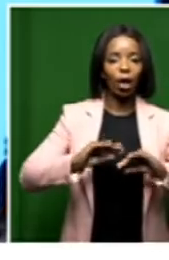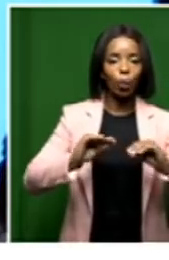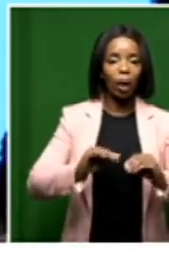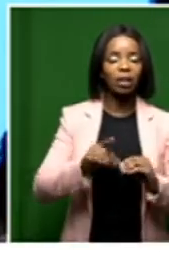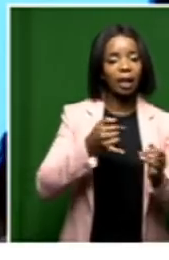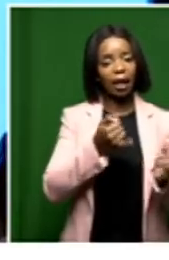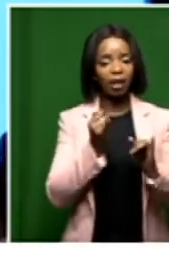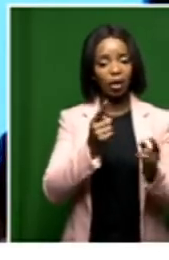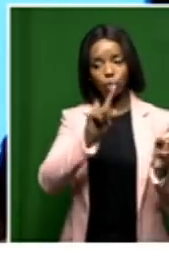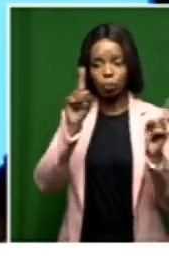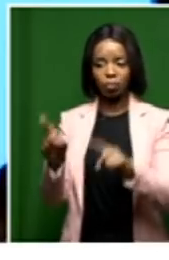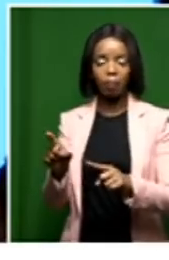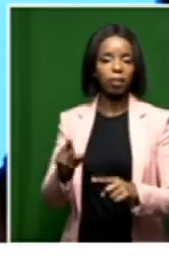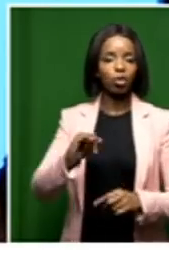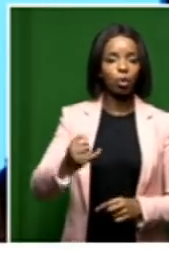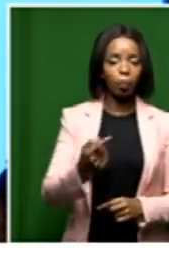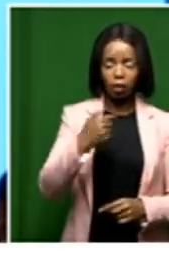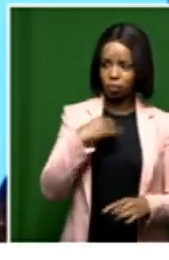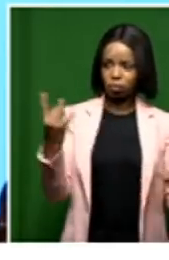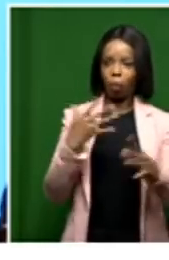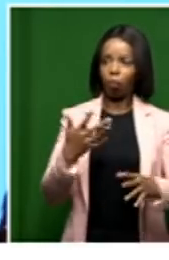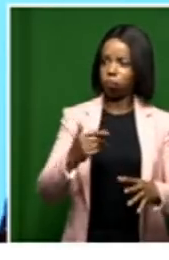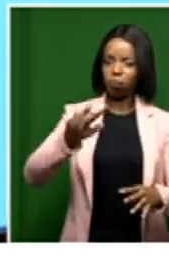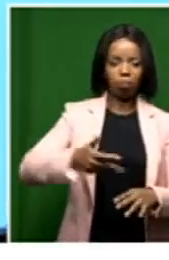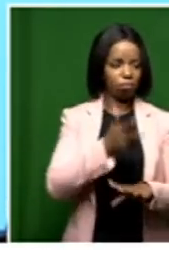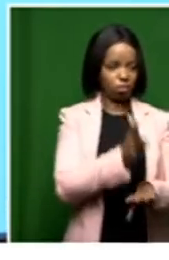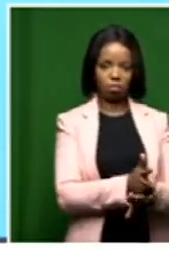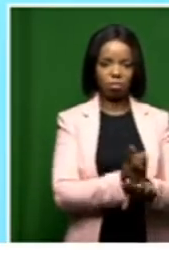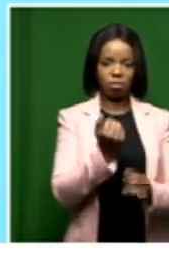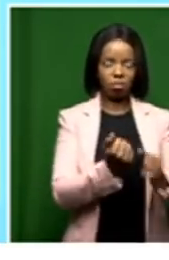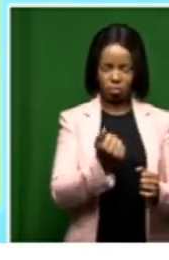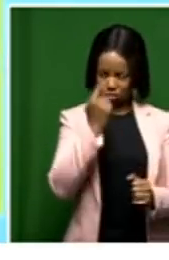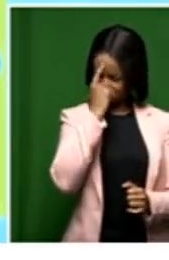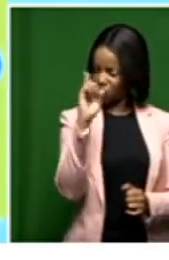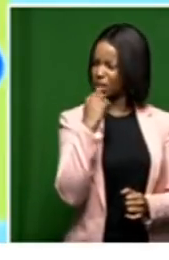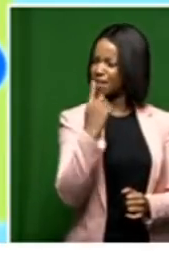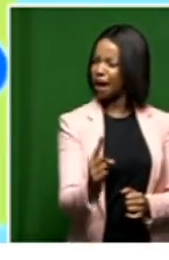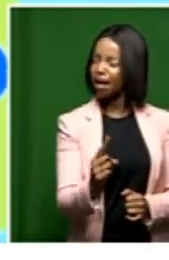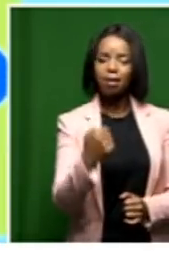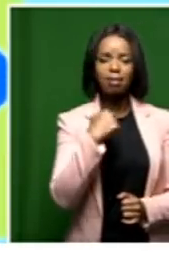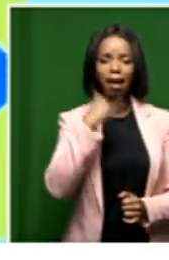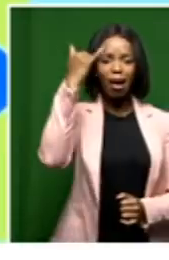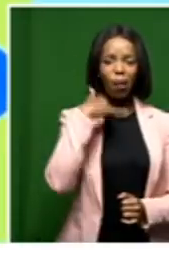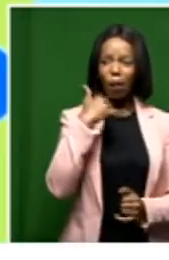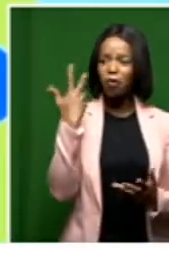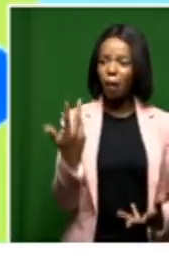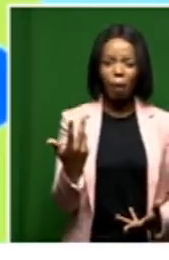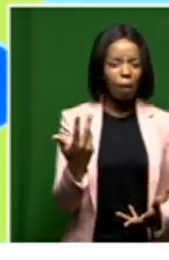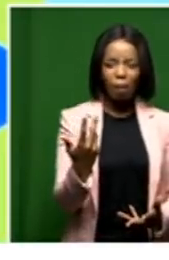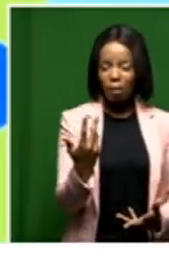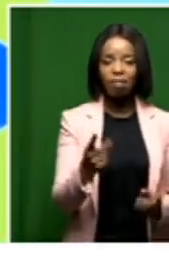Joburg. And I was shocked. I had to pull over the car and think for a moment, what actually just happened? What did I get it for? But I